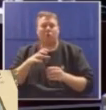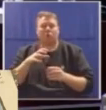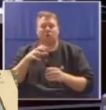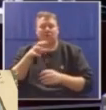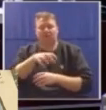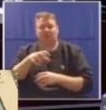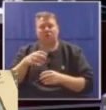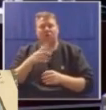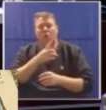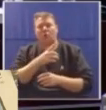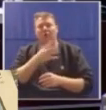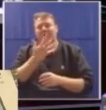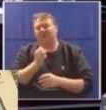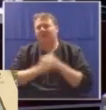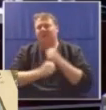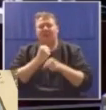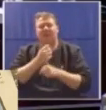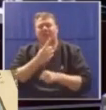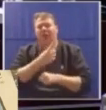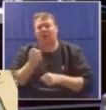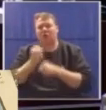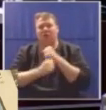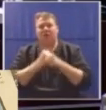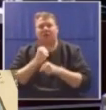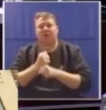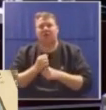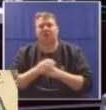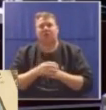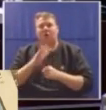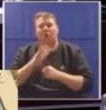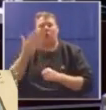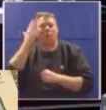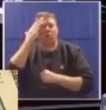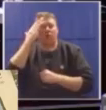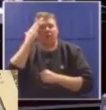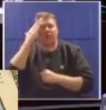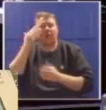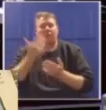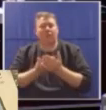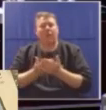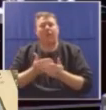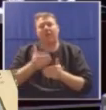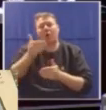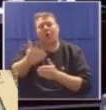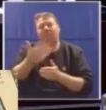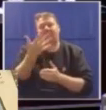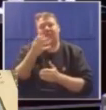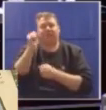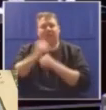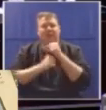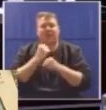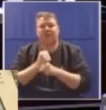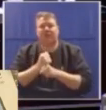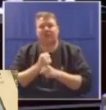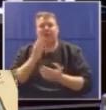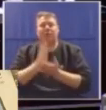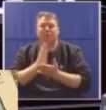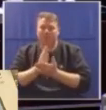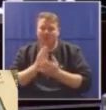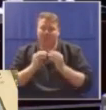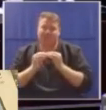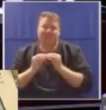and 100 years. Even the one that you think can go on beyond 50 years, you have to keep on repairing